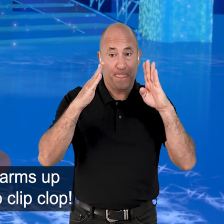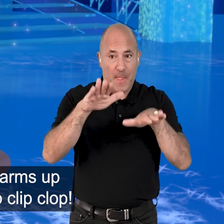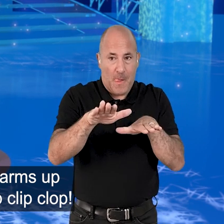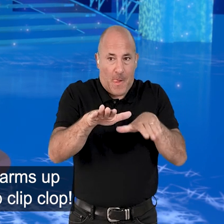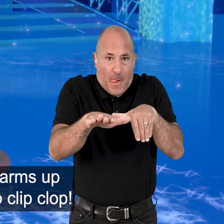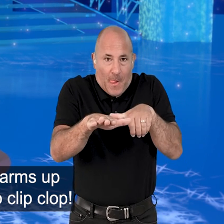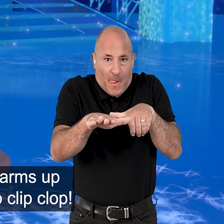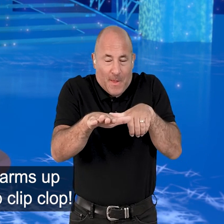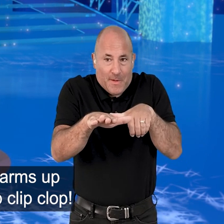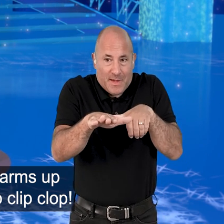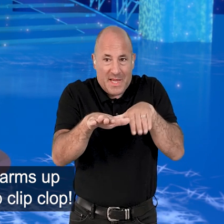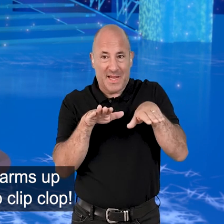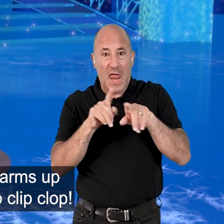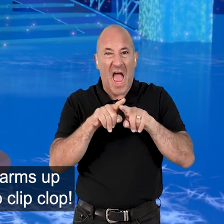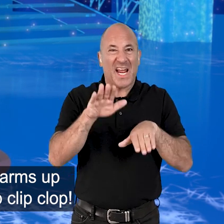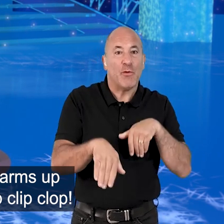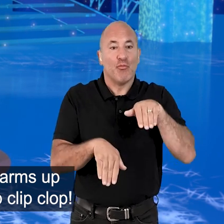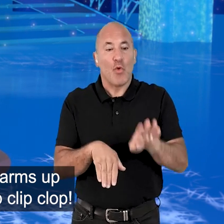back toes.